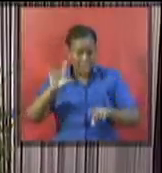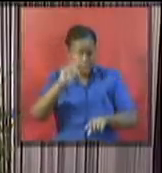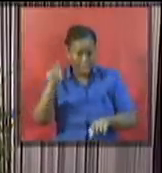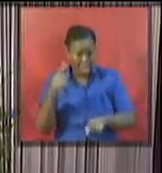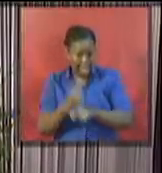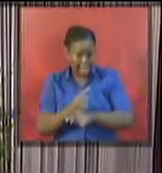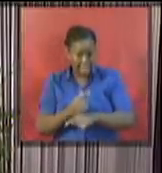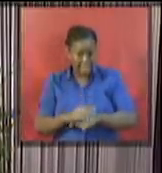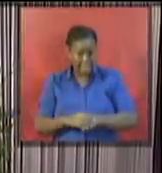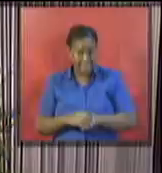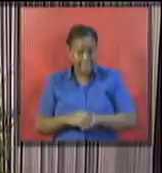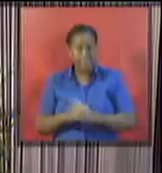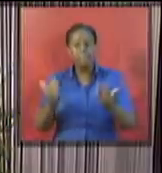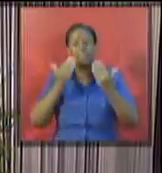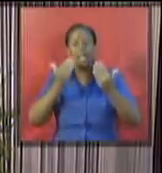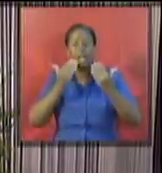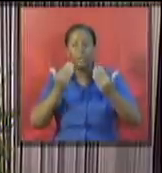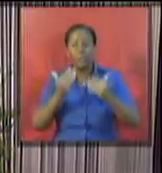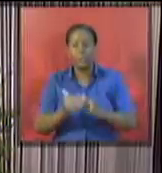to I-95.5.